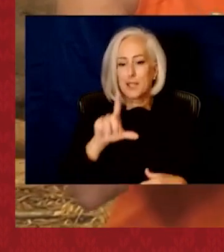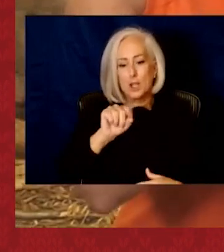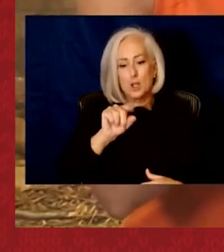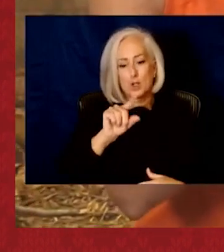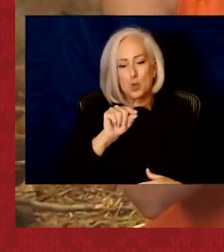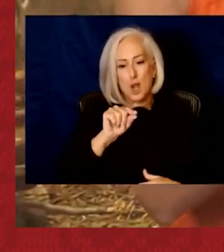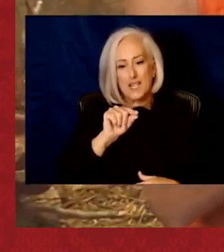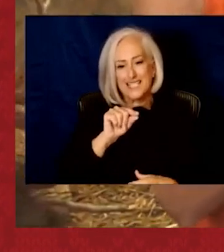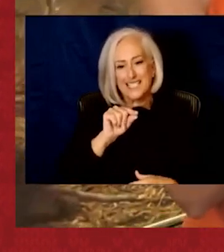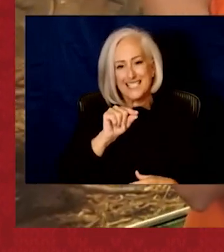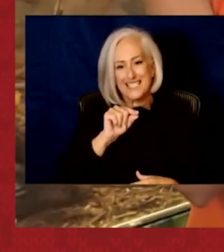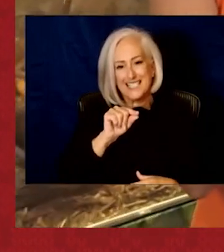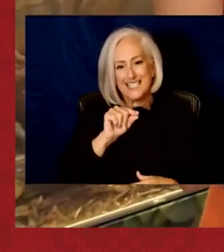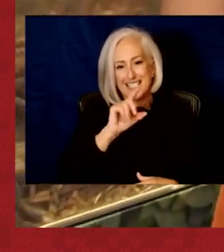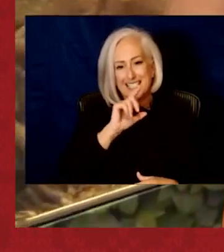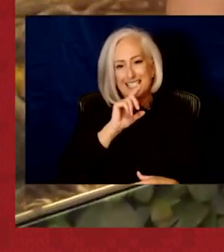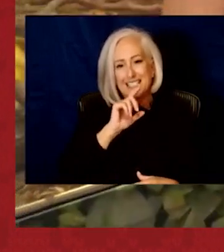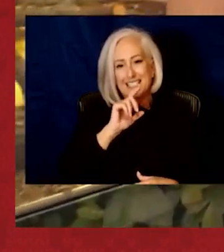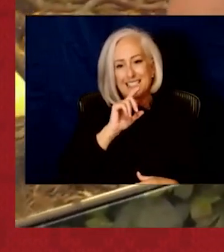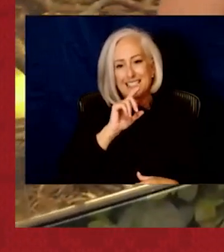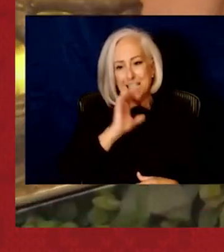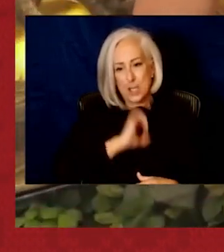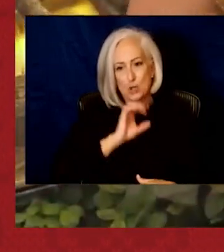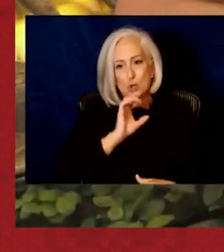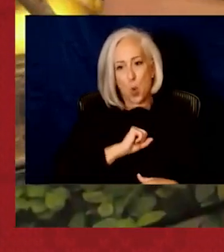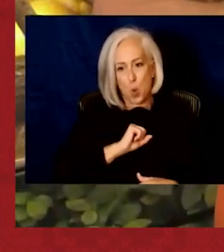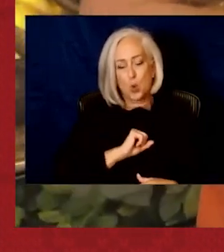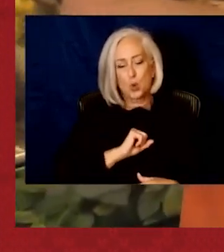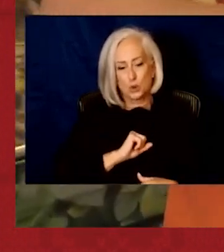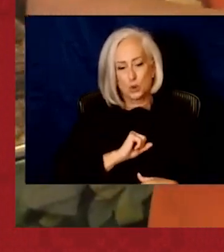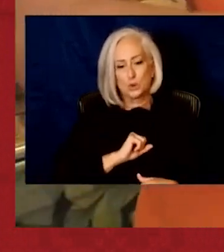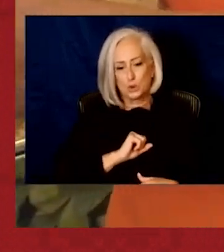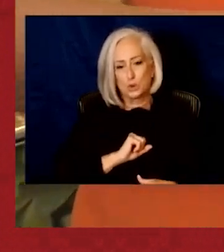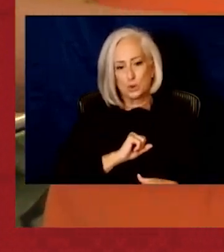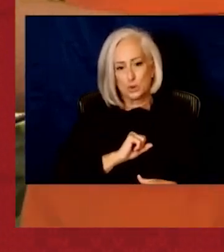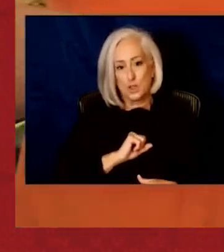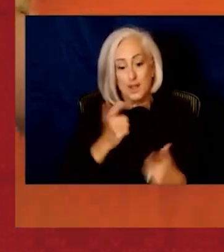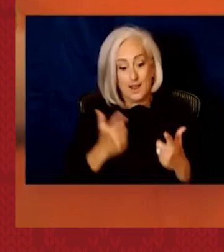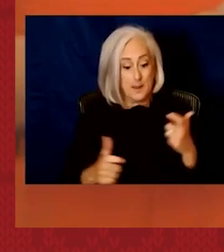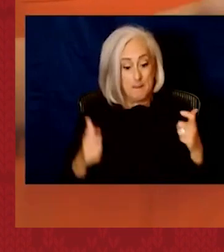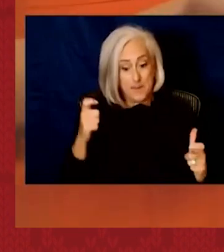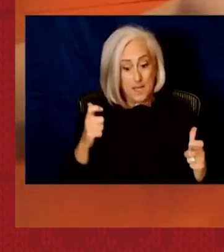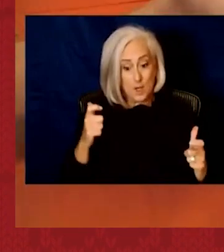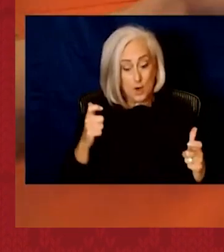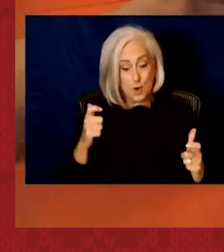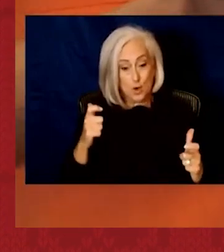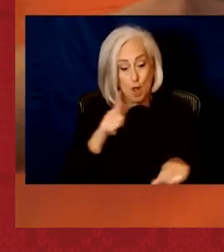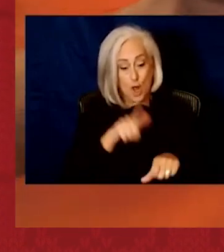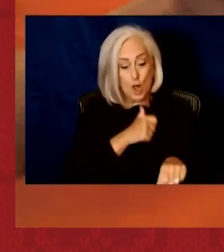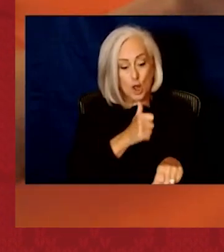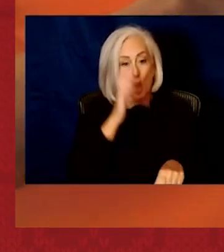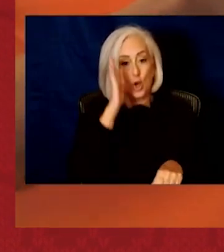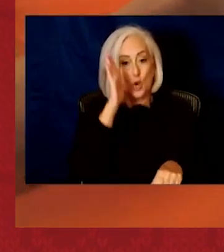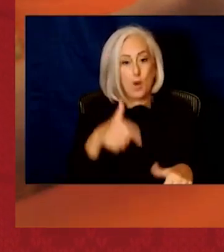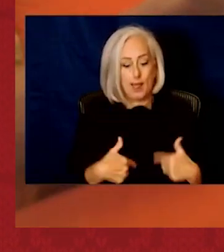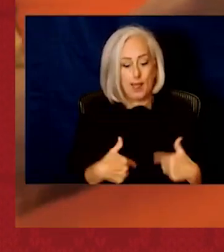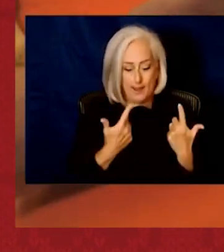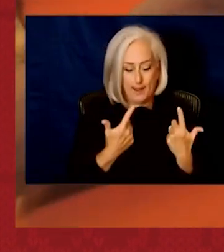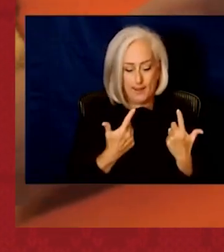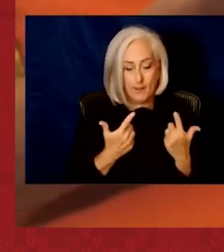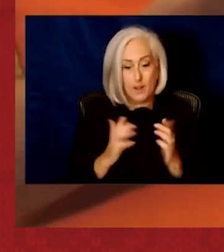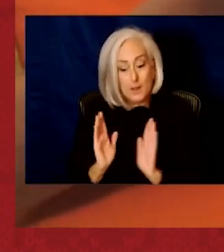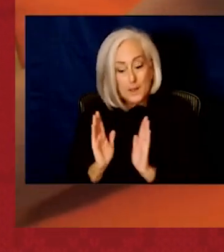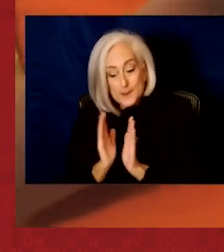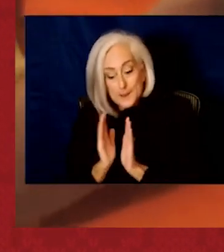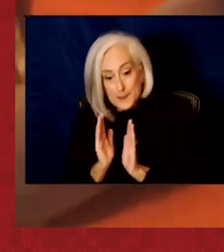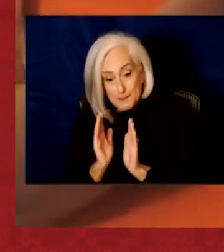snake, and the bigger they are, usually the longer lifespan they have. So most of your smaller snakes, the common snakes from